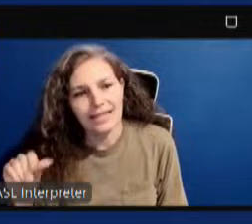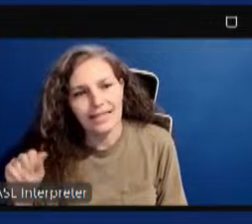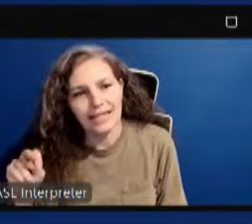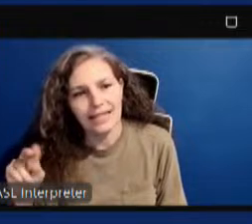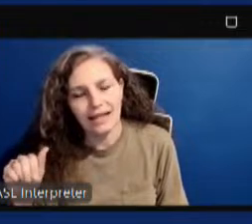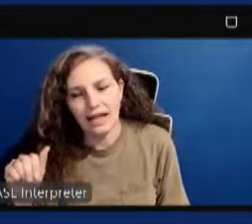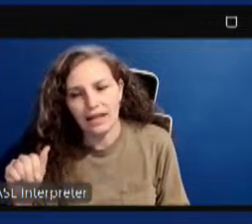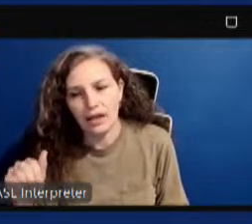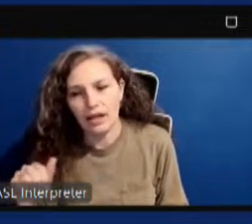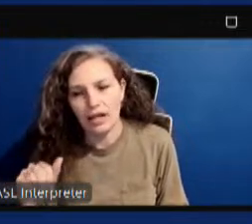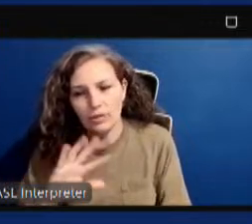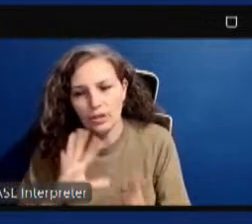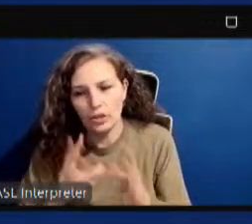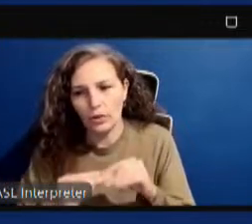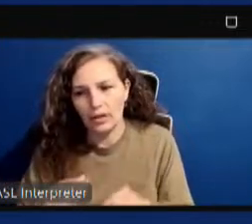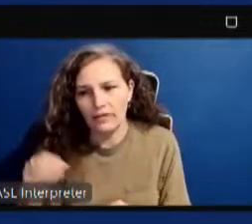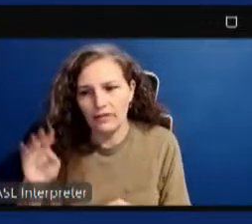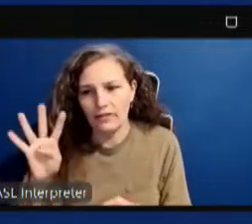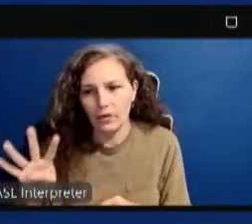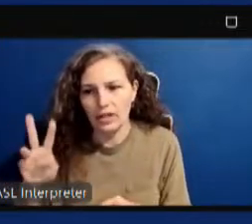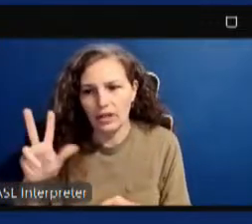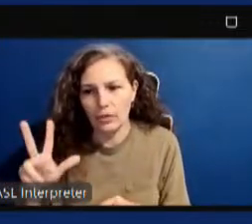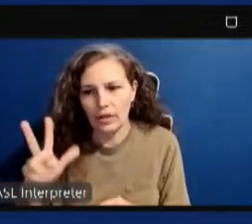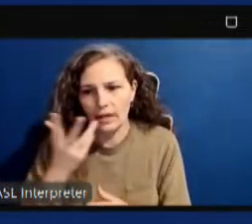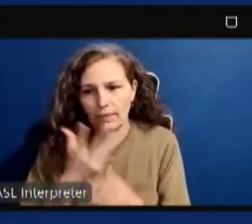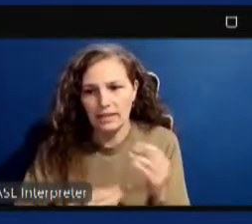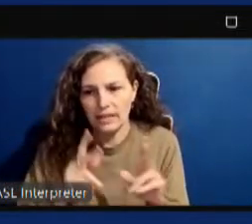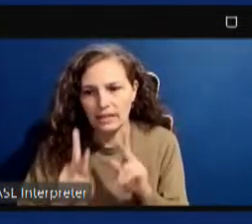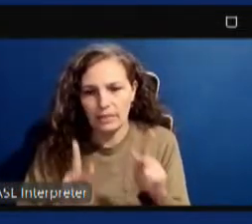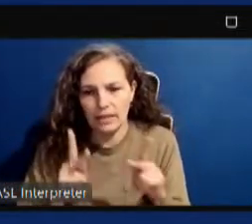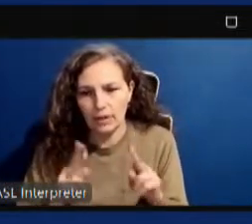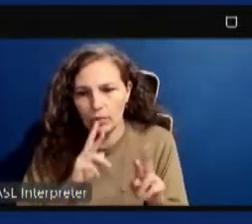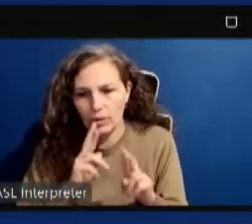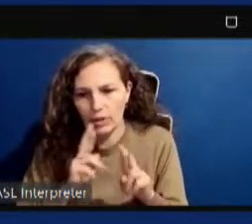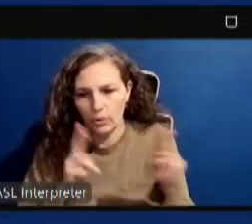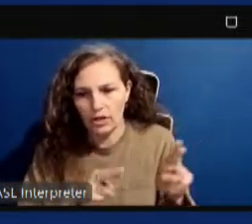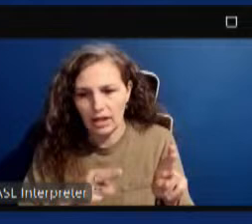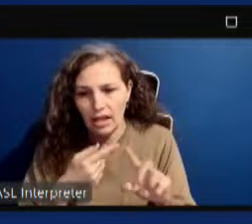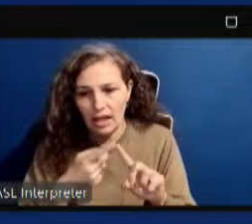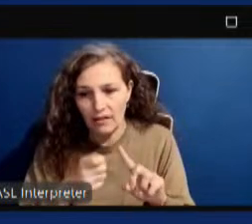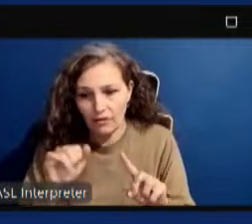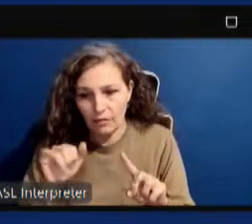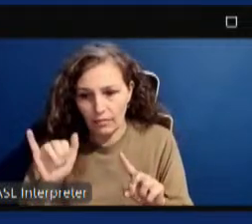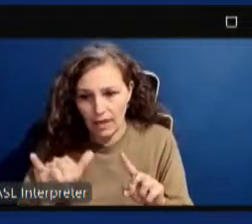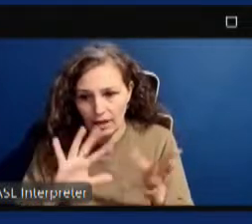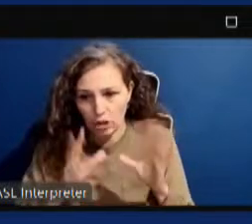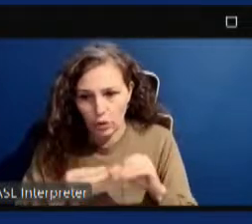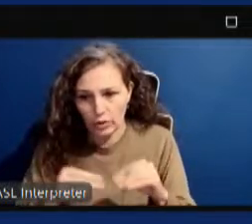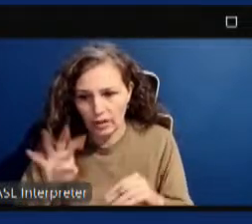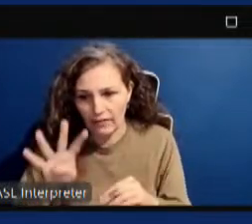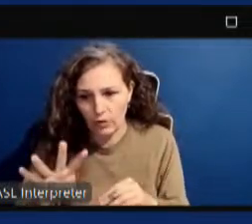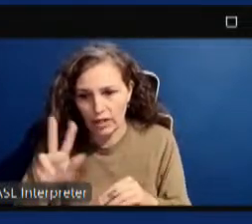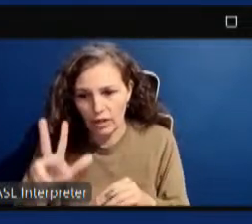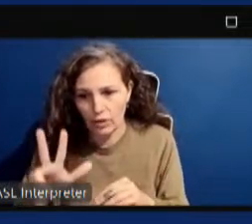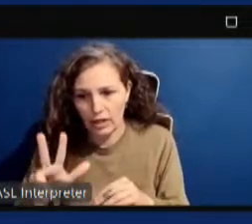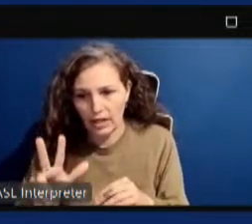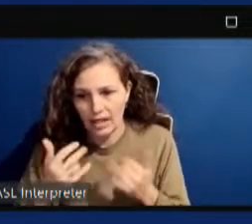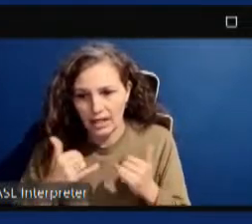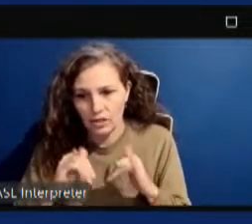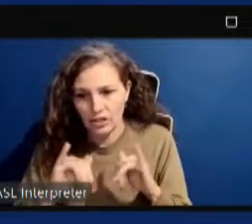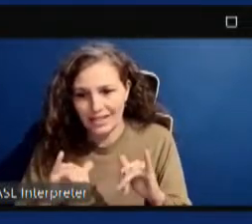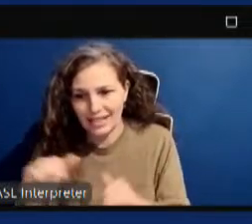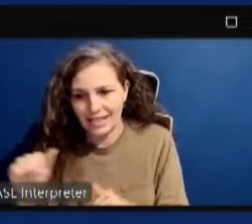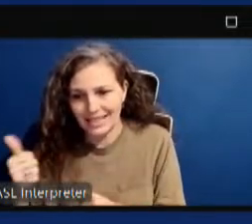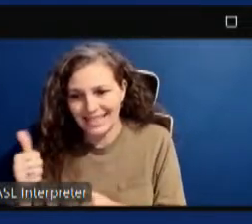43 missing persons reported. And of those 43 missing persons, they still remain